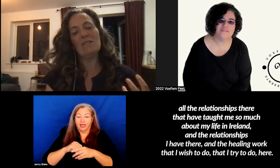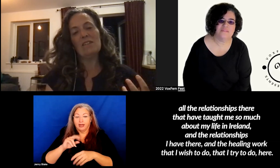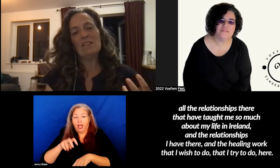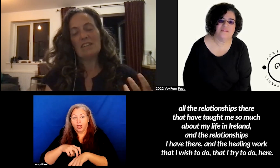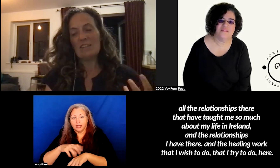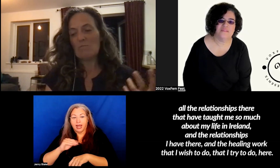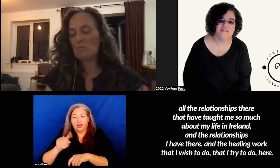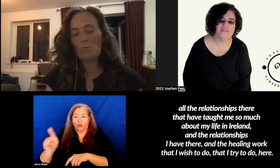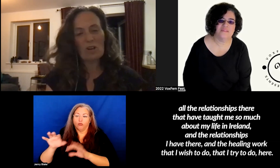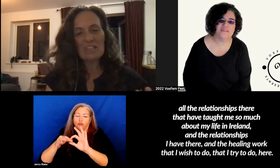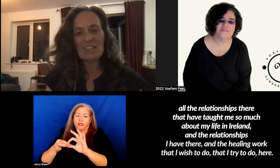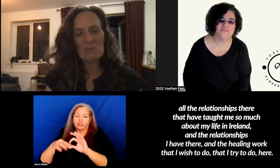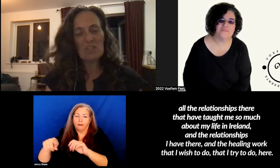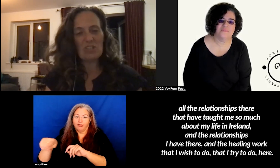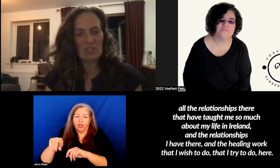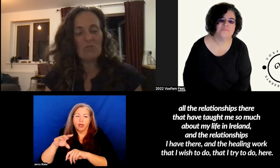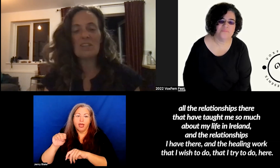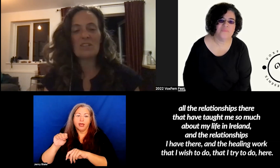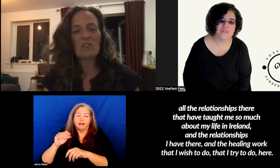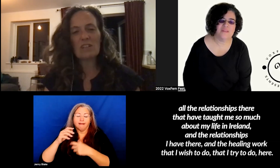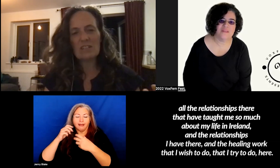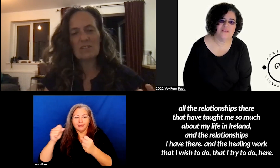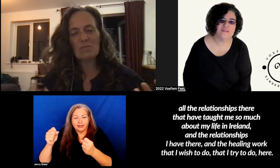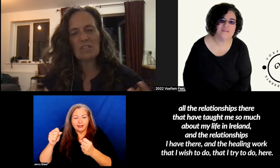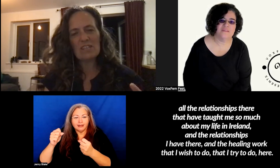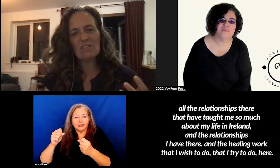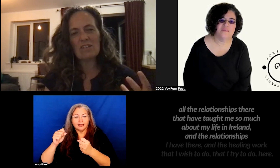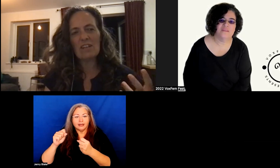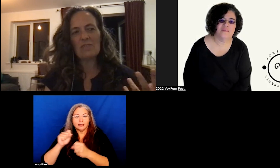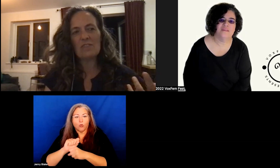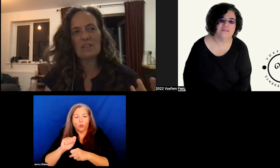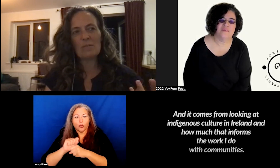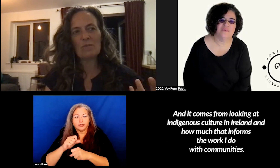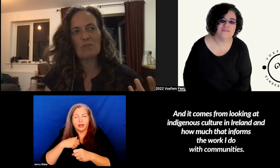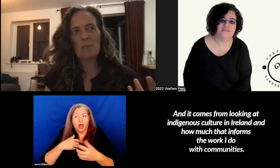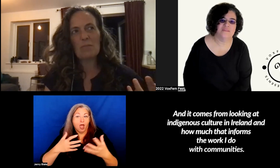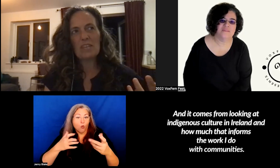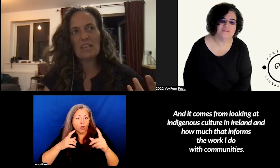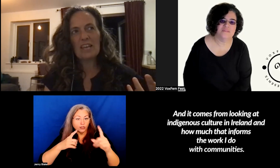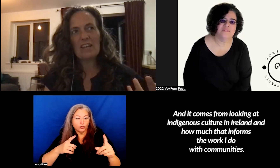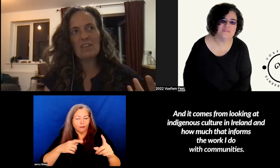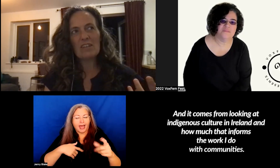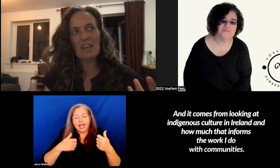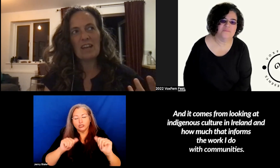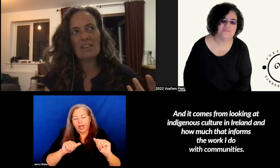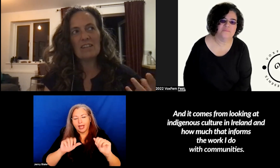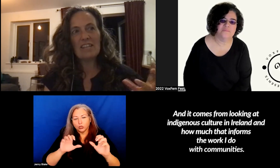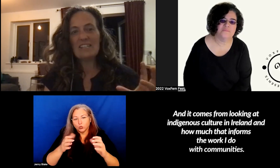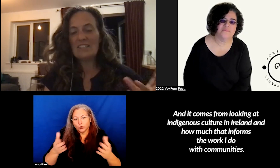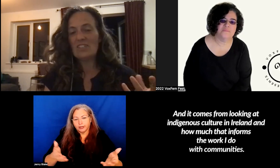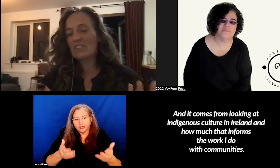I work that I wish to do, that I try to do here. And it comes from looking